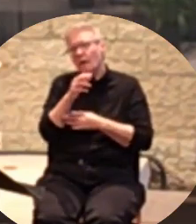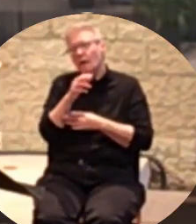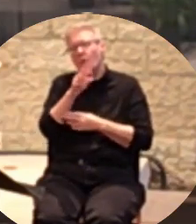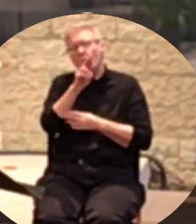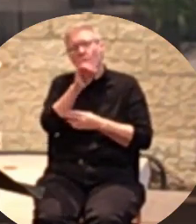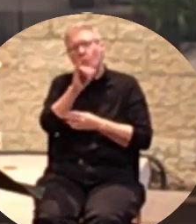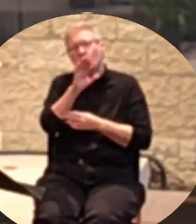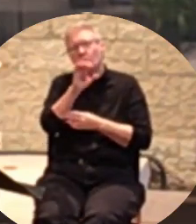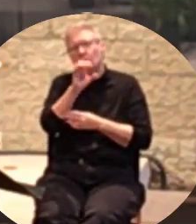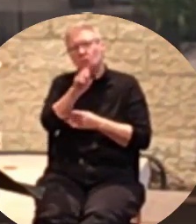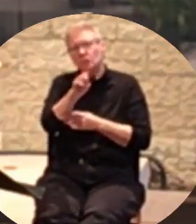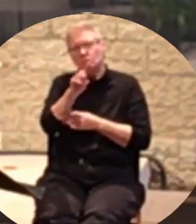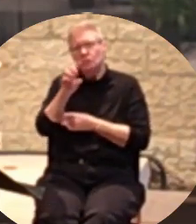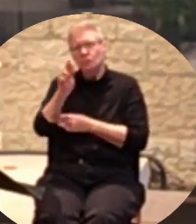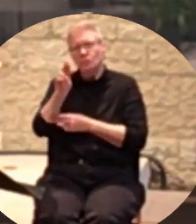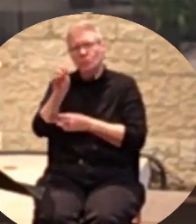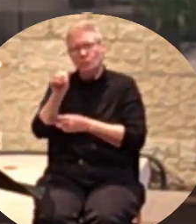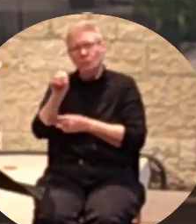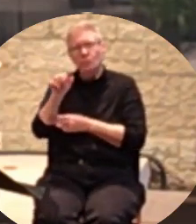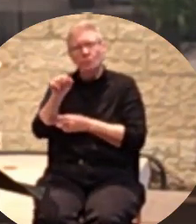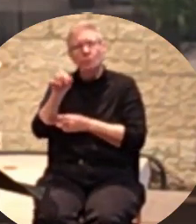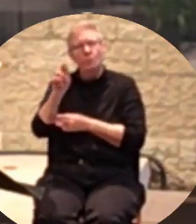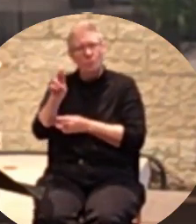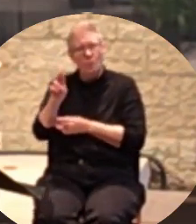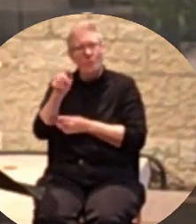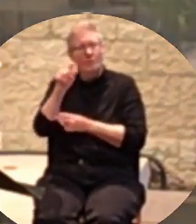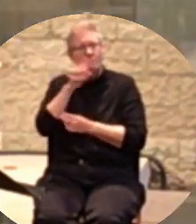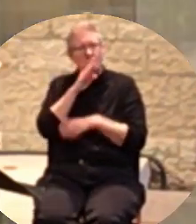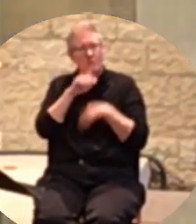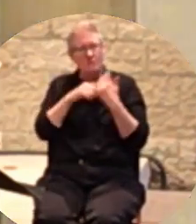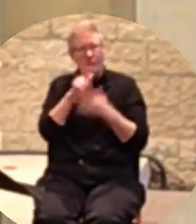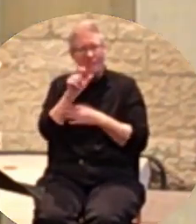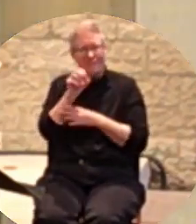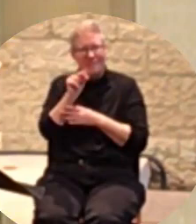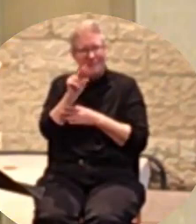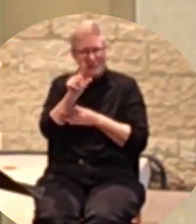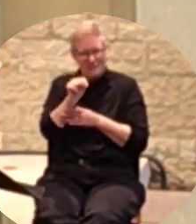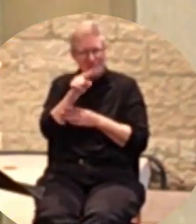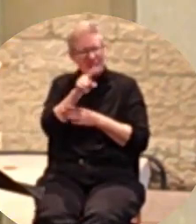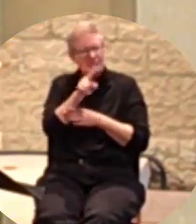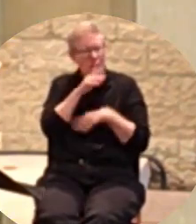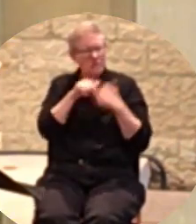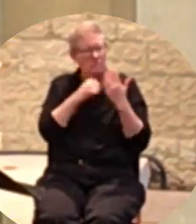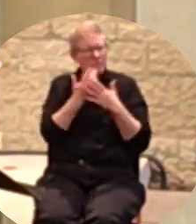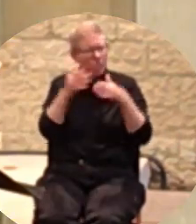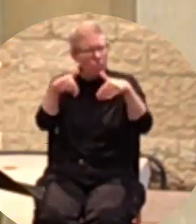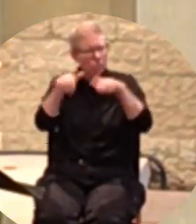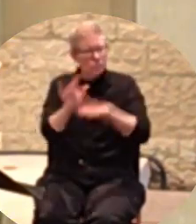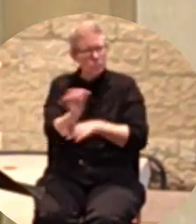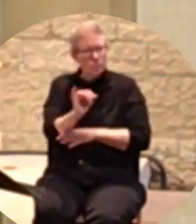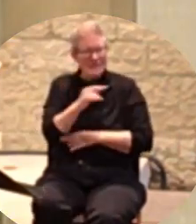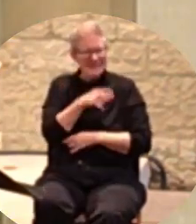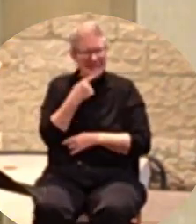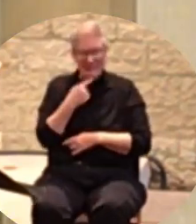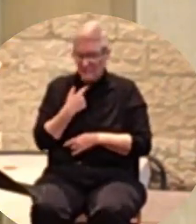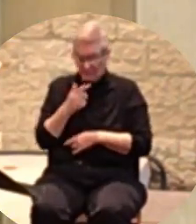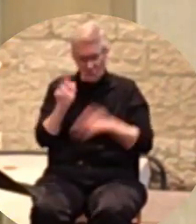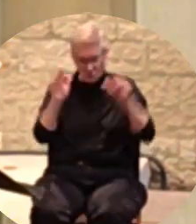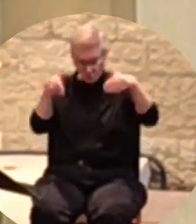love what he had to say about the tomb. He says, the tomb is the liminal